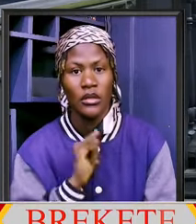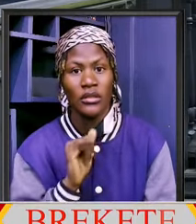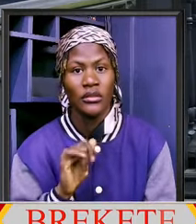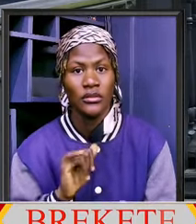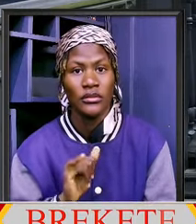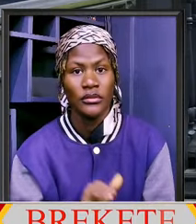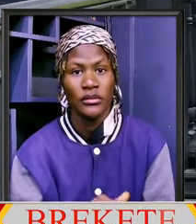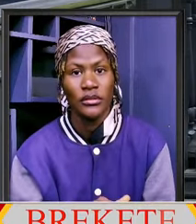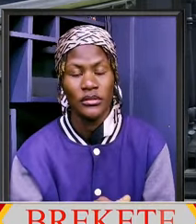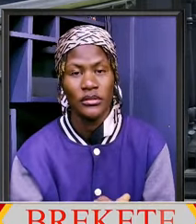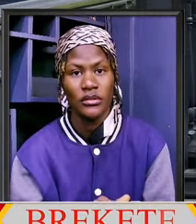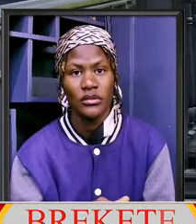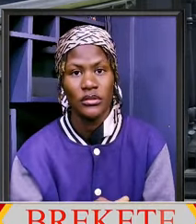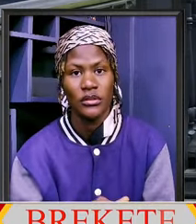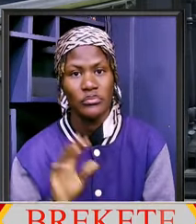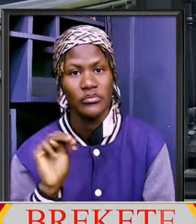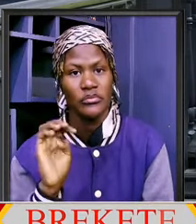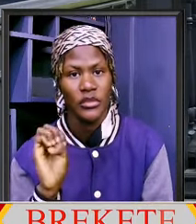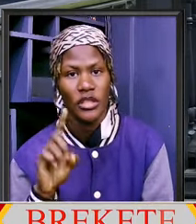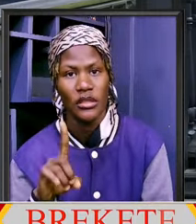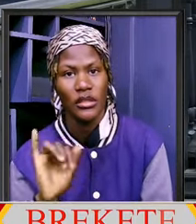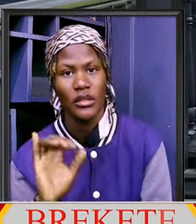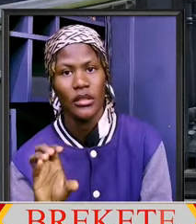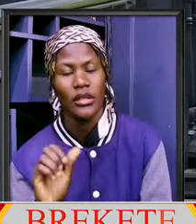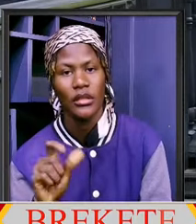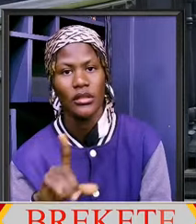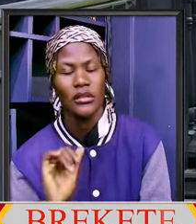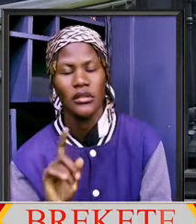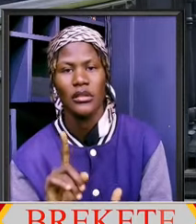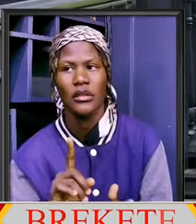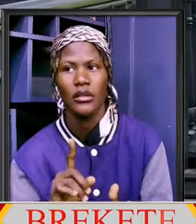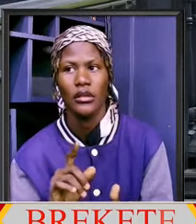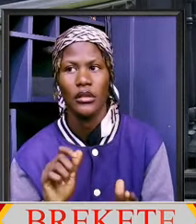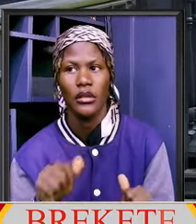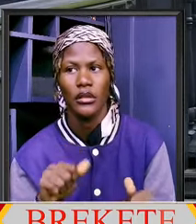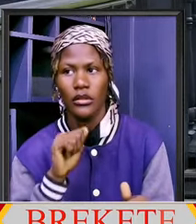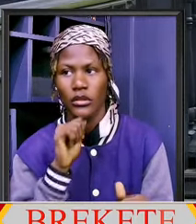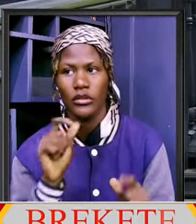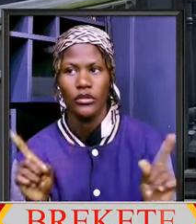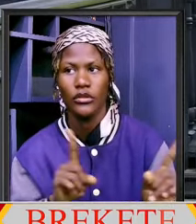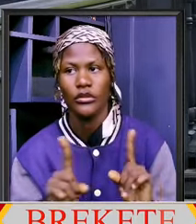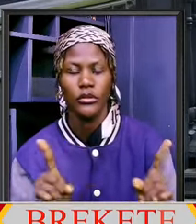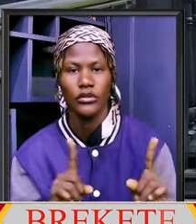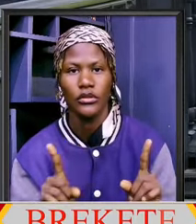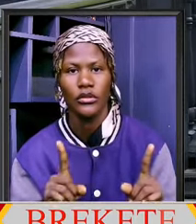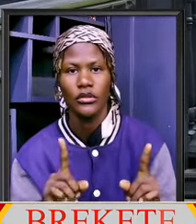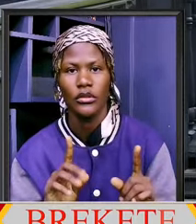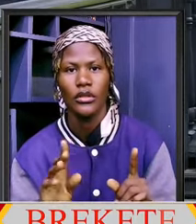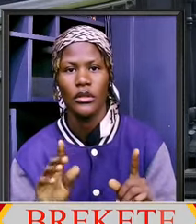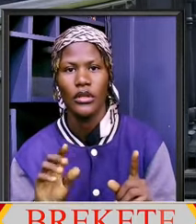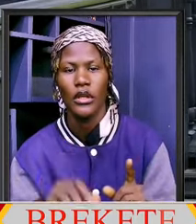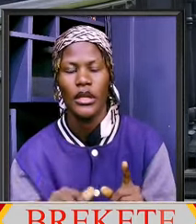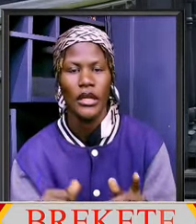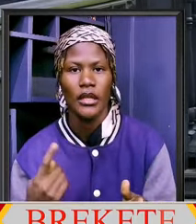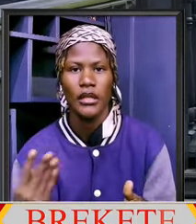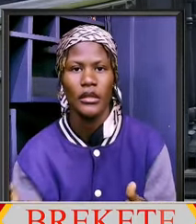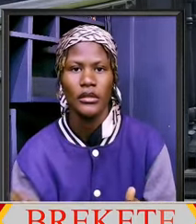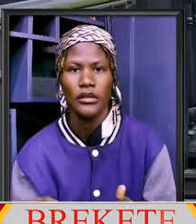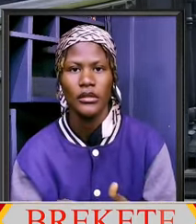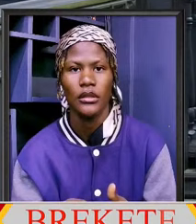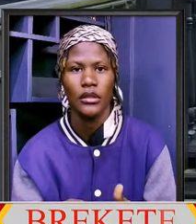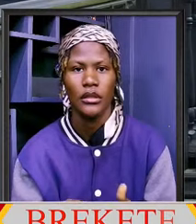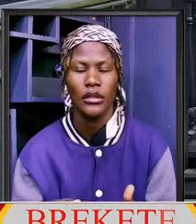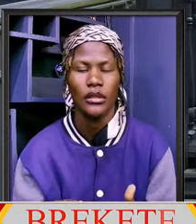they tell una say medically they know if you do anything? Not be you, mama. Okay. Now my daughter. So that's